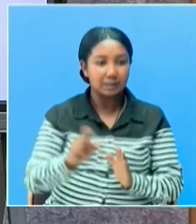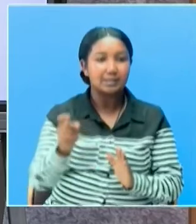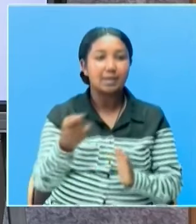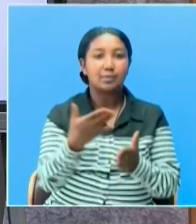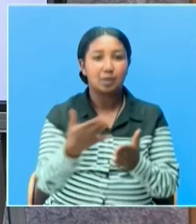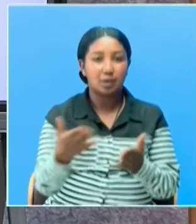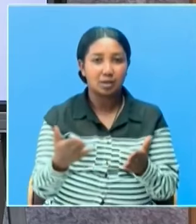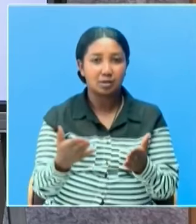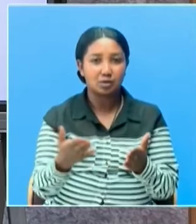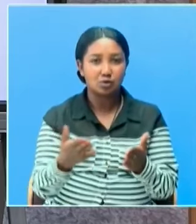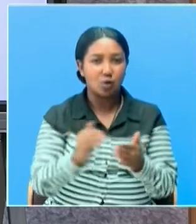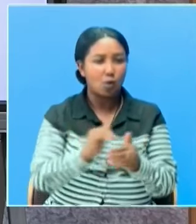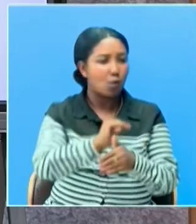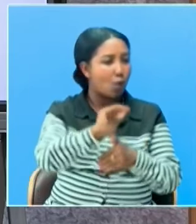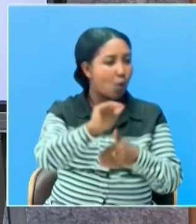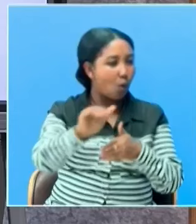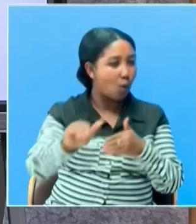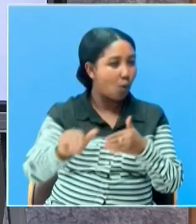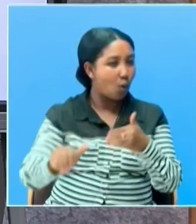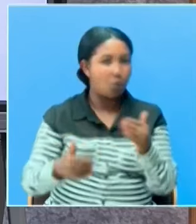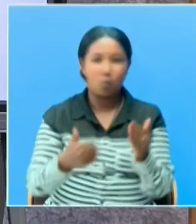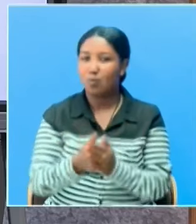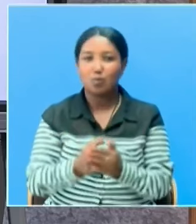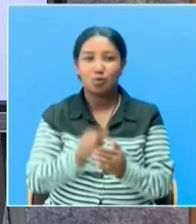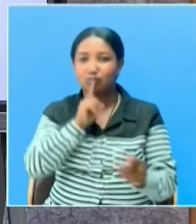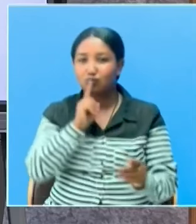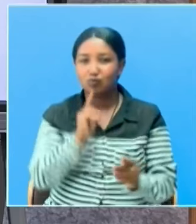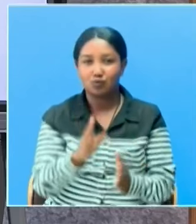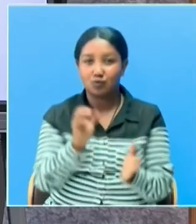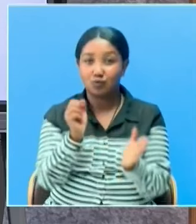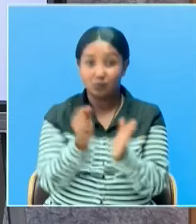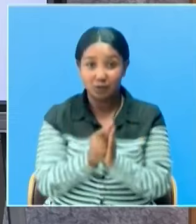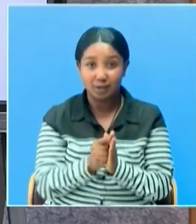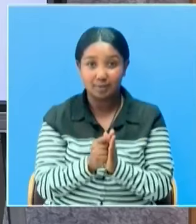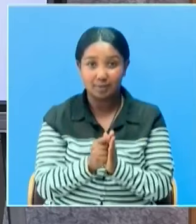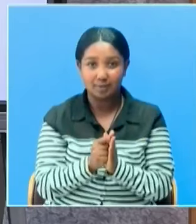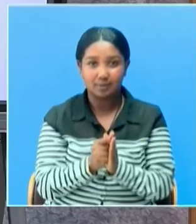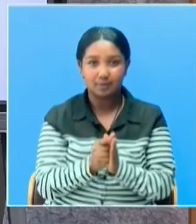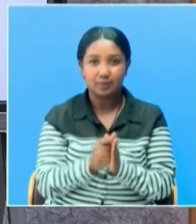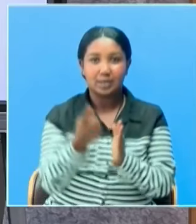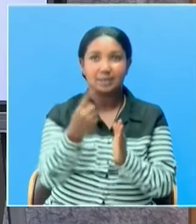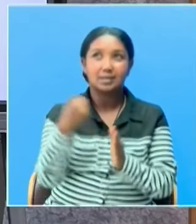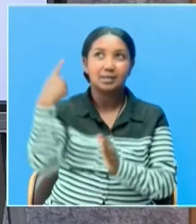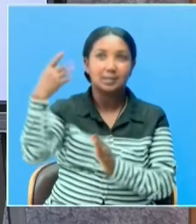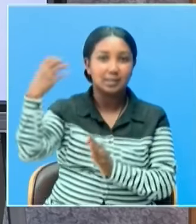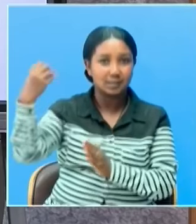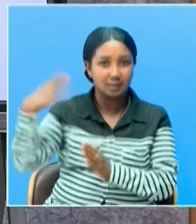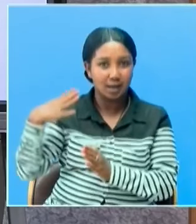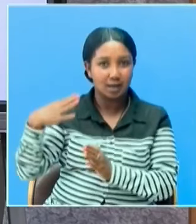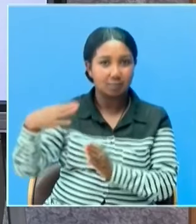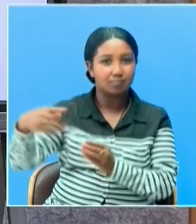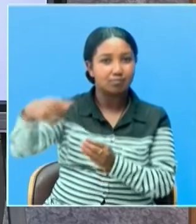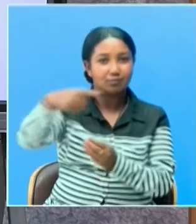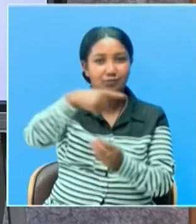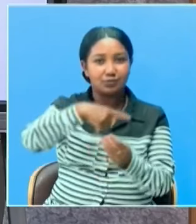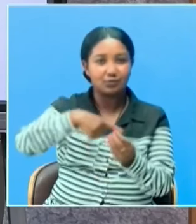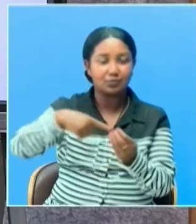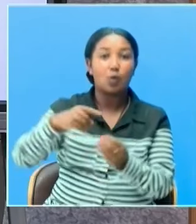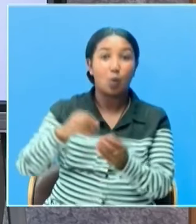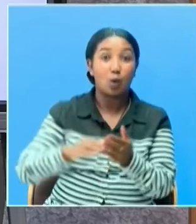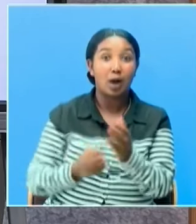which is true wherever you go. For example, the sun rises in the